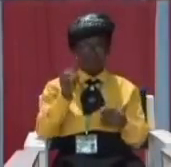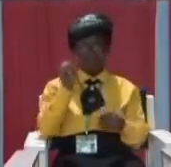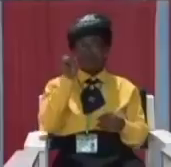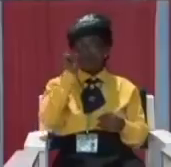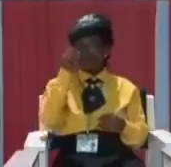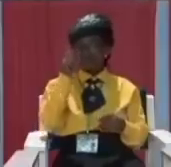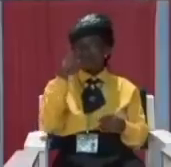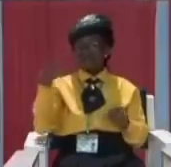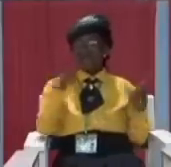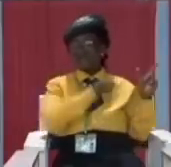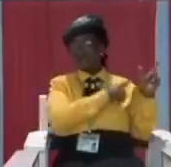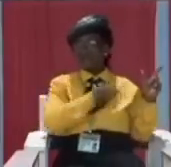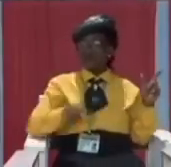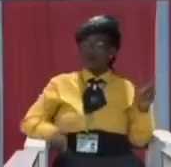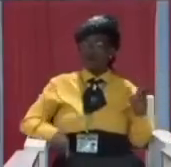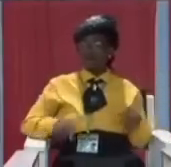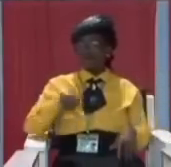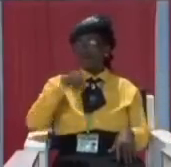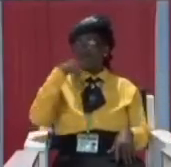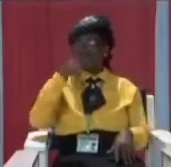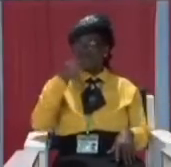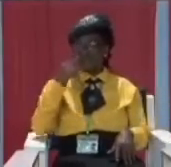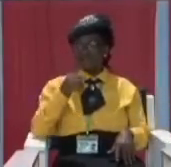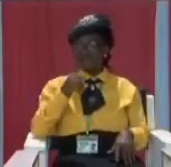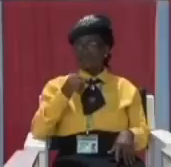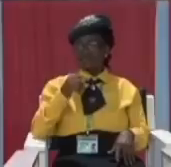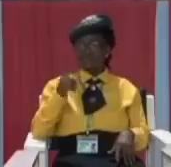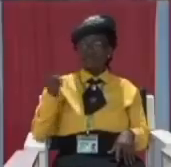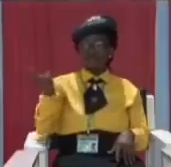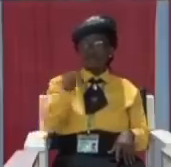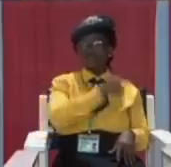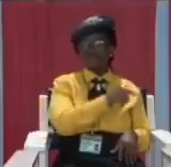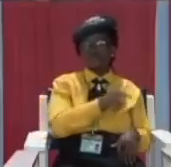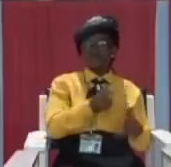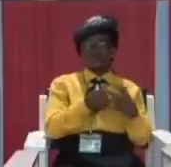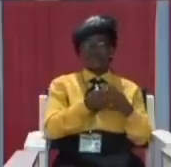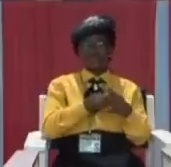The Lord said, you started a project,